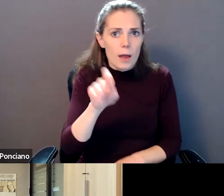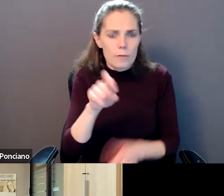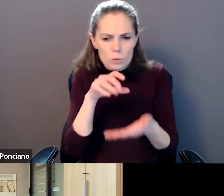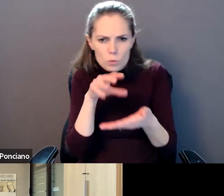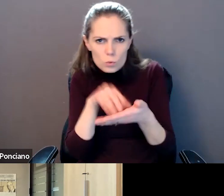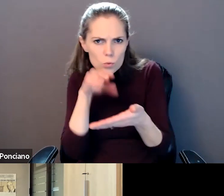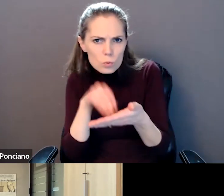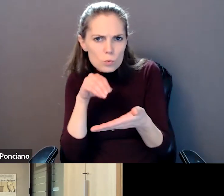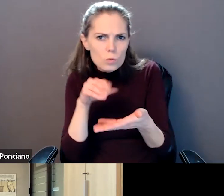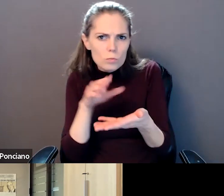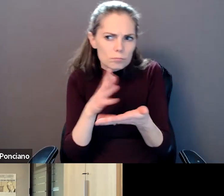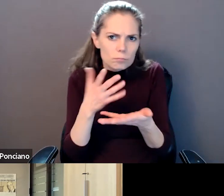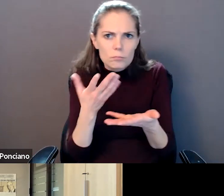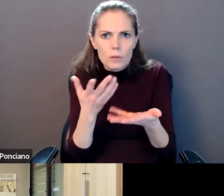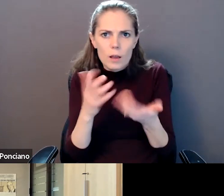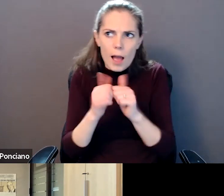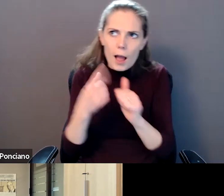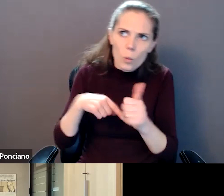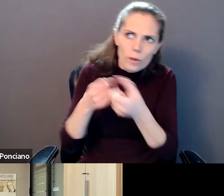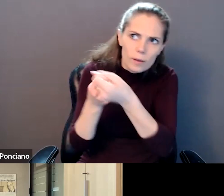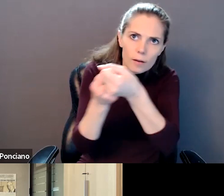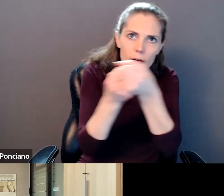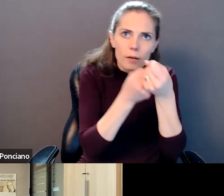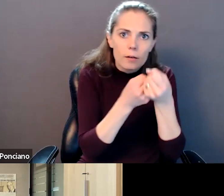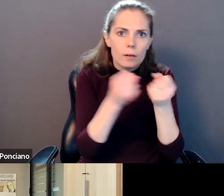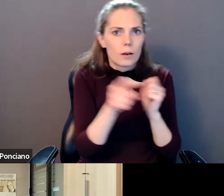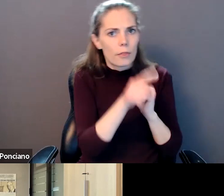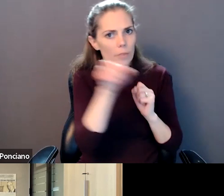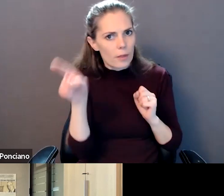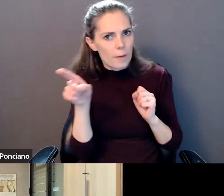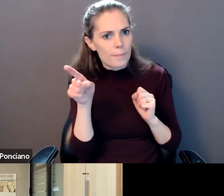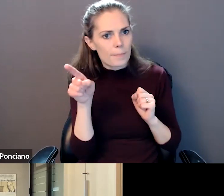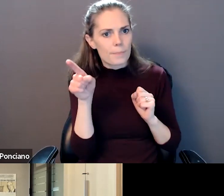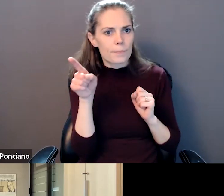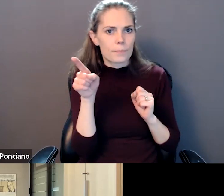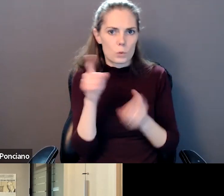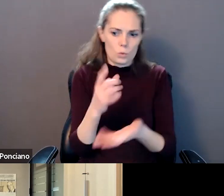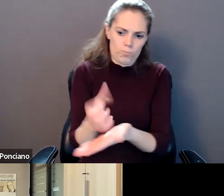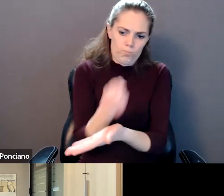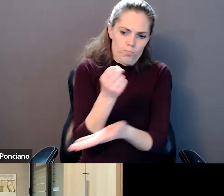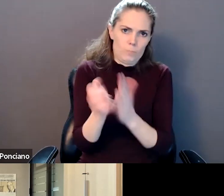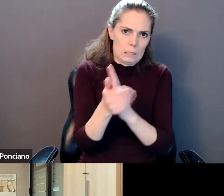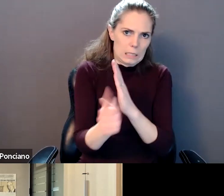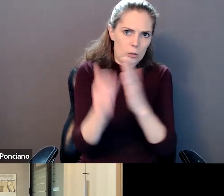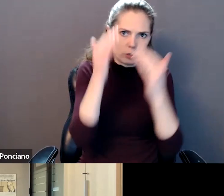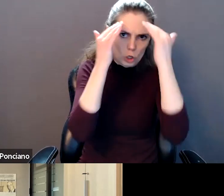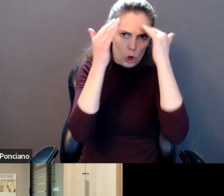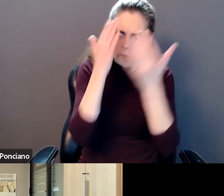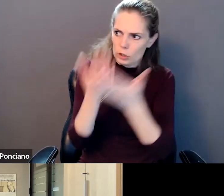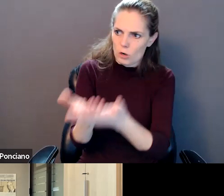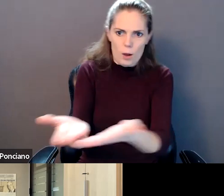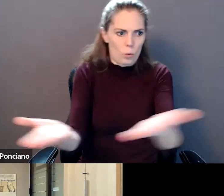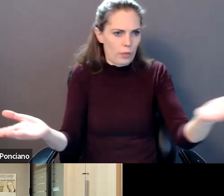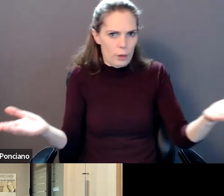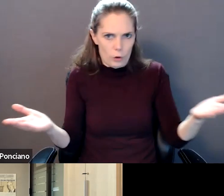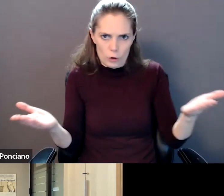do to try to assist them to be able to tap into to the skills and knowledge that are out there in the people who are anxious to make